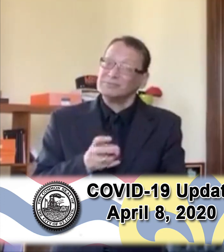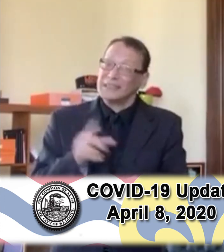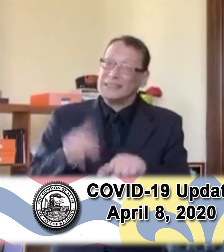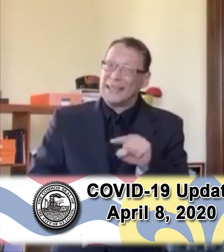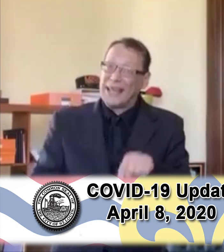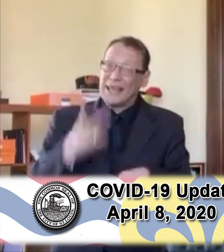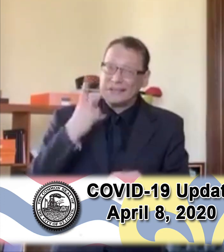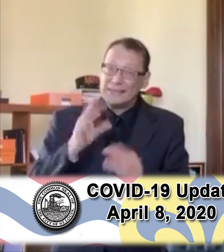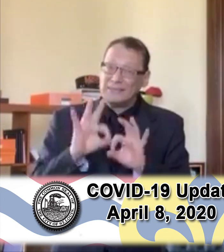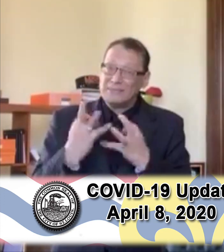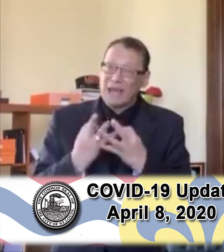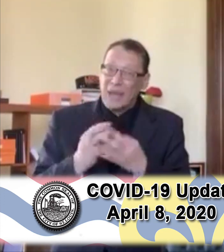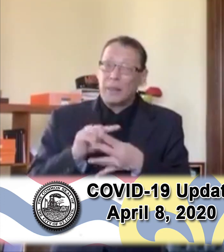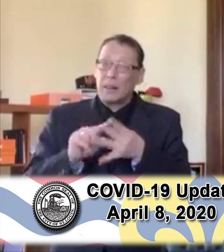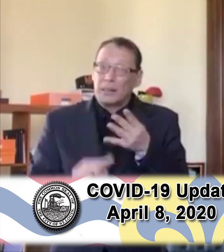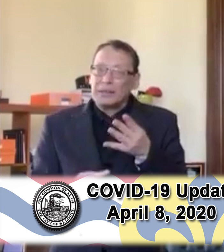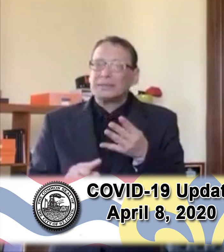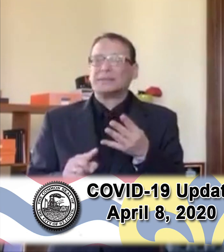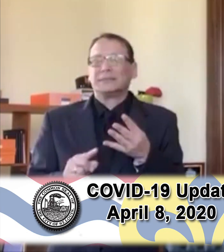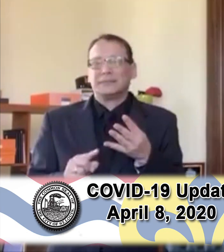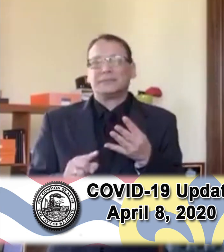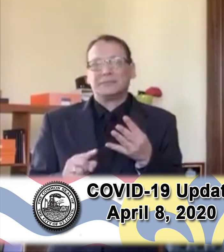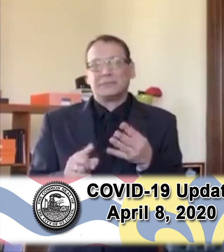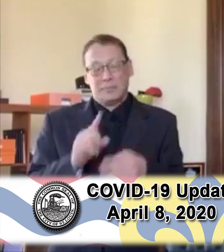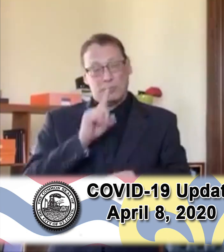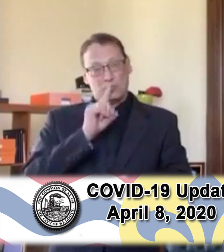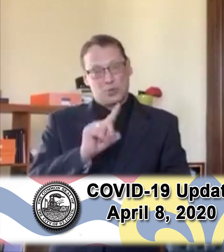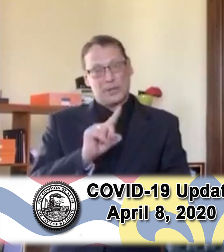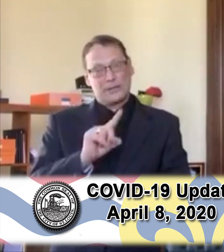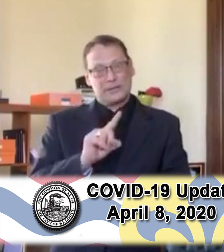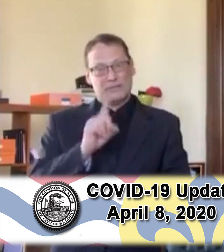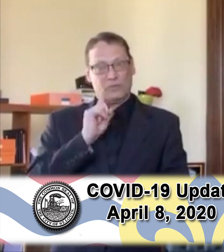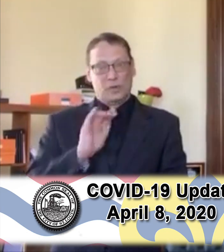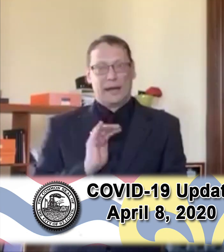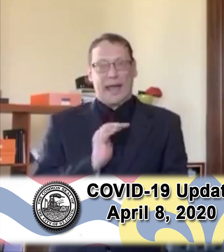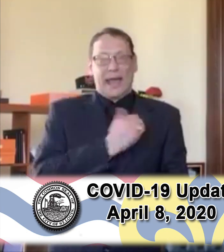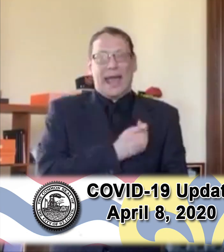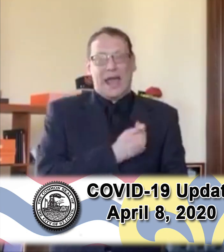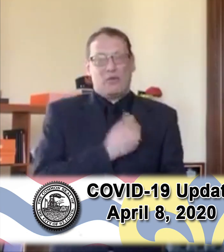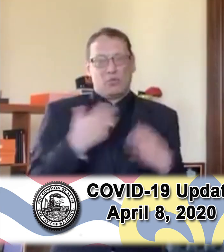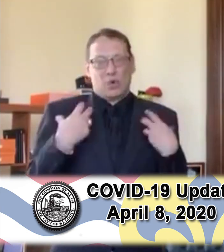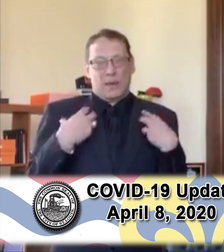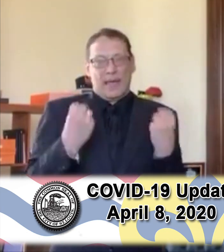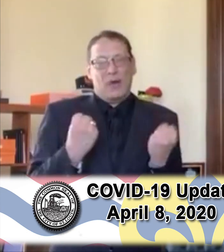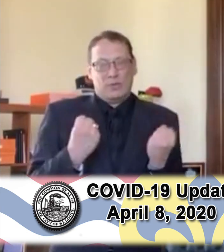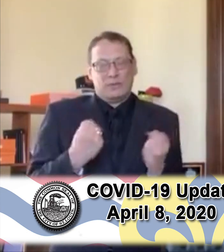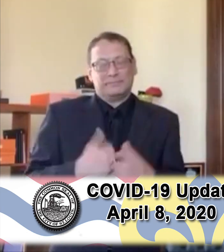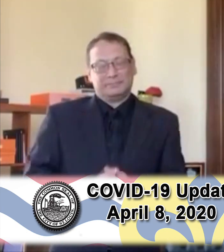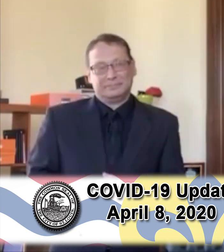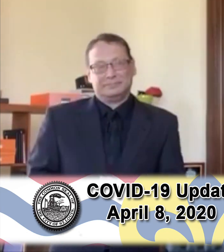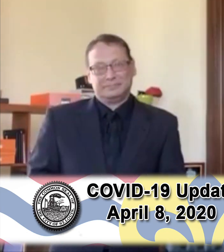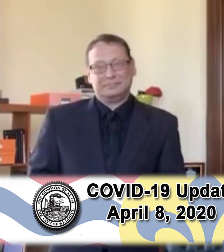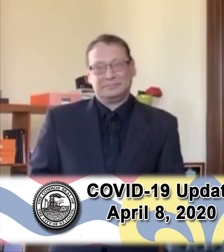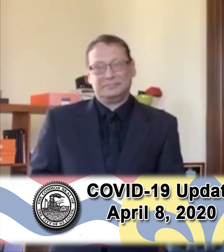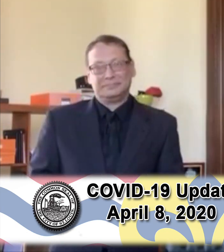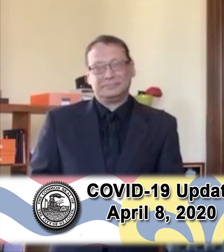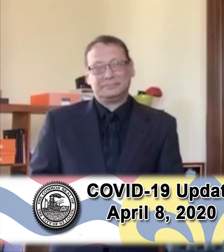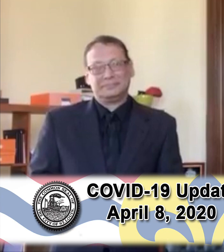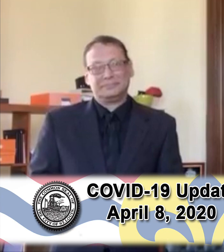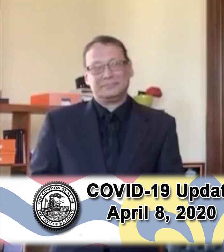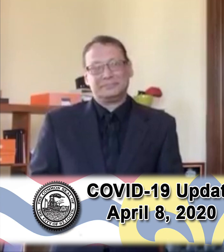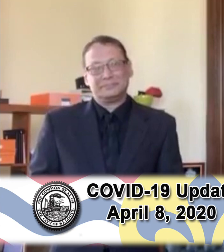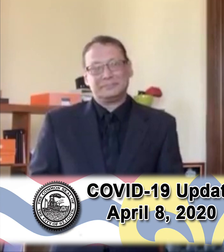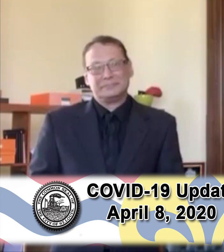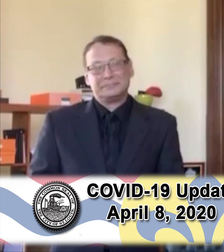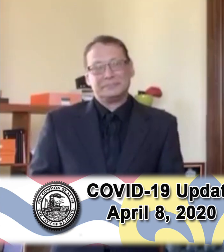members during this time, but it is really for our own health that we don't do that.